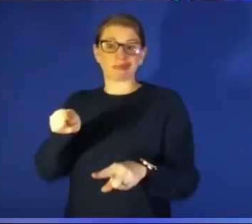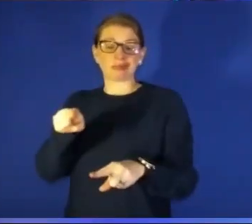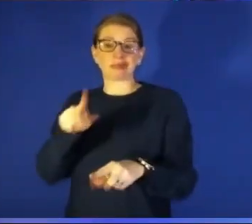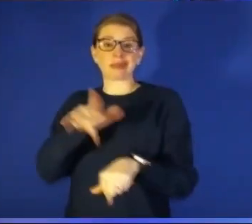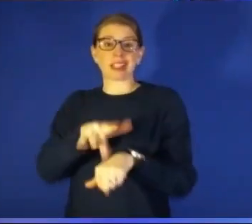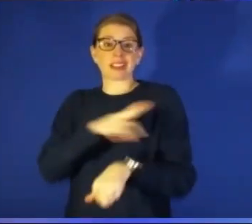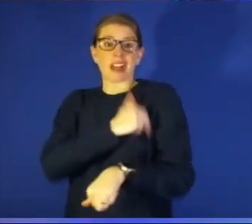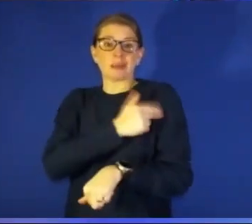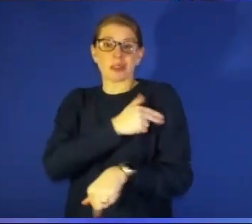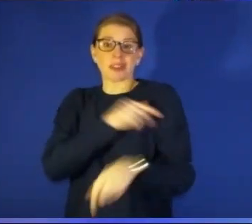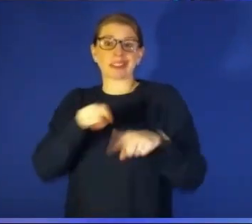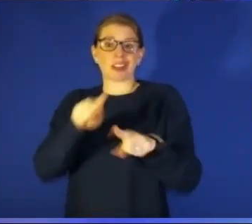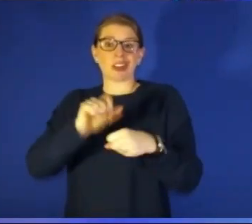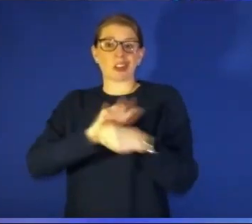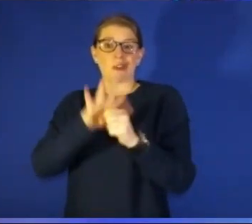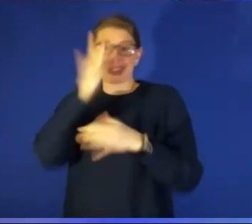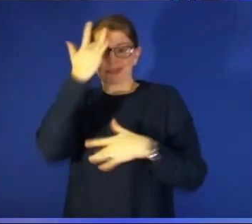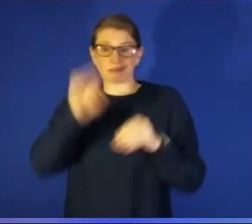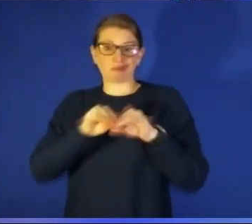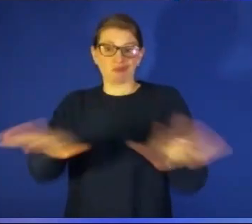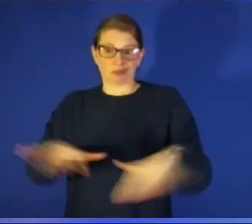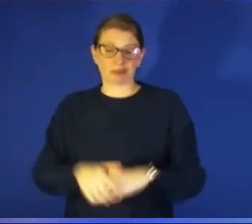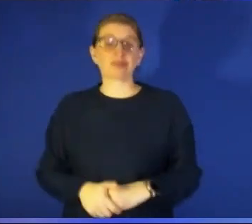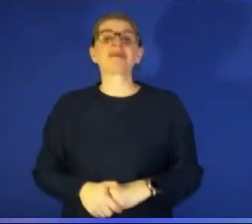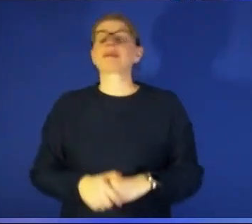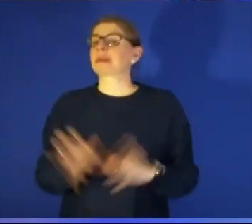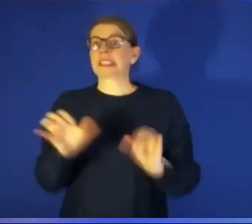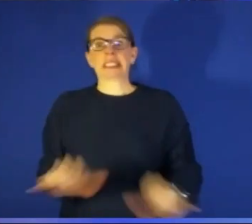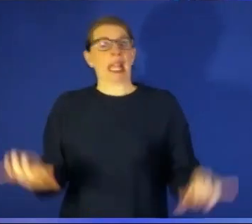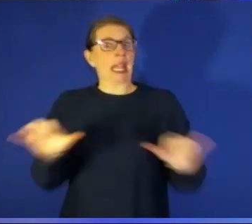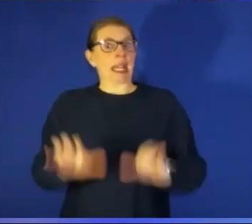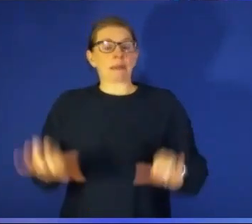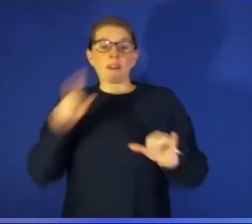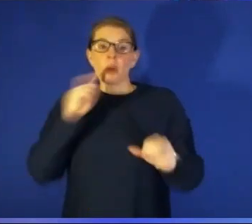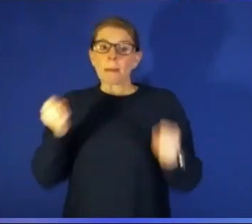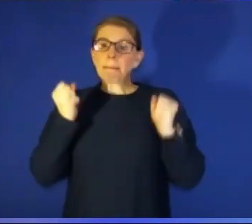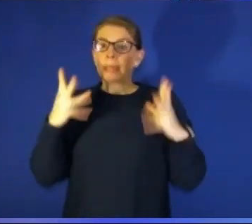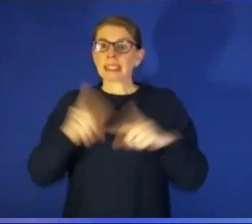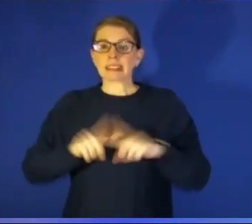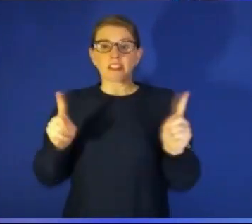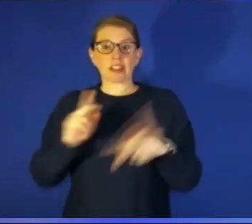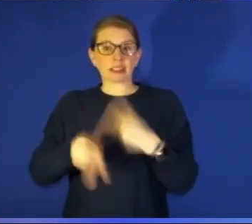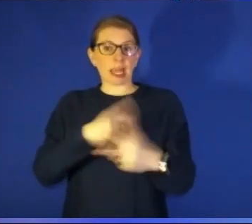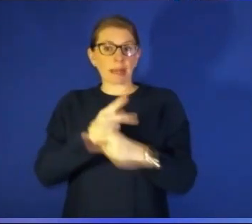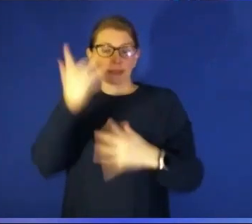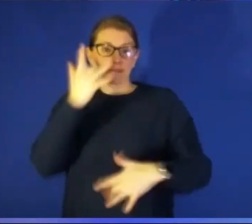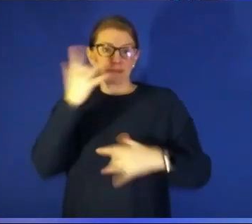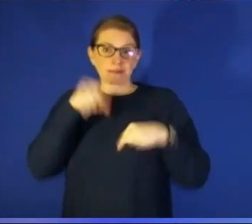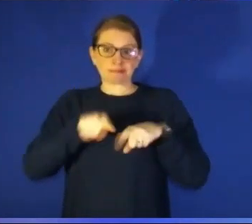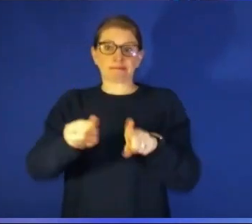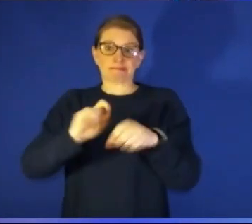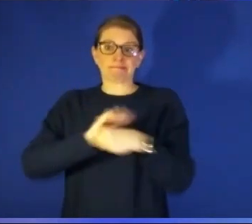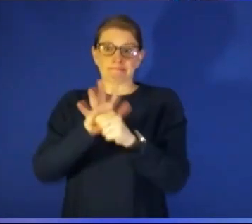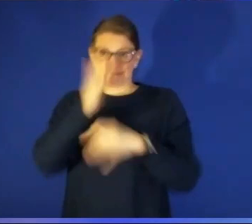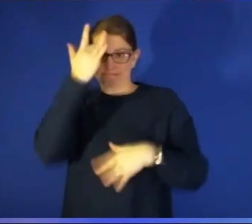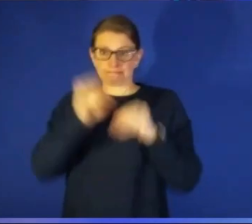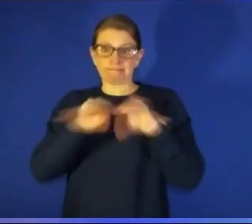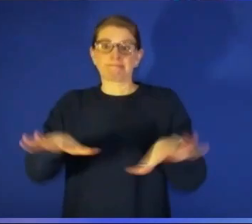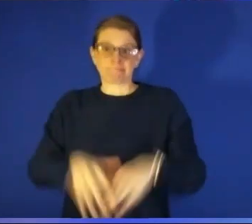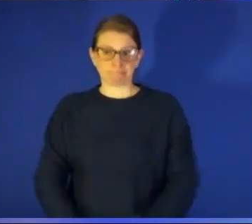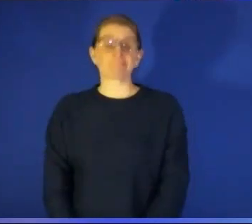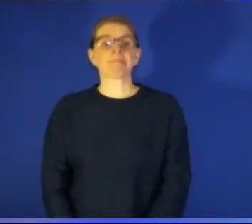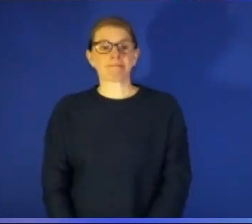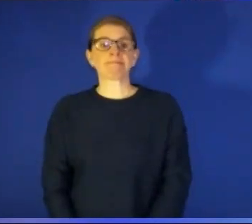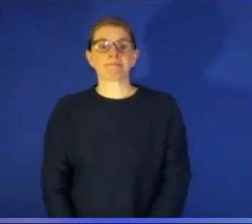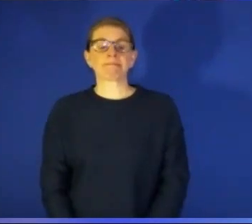I would imagine, and that has been the case with so many different types of ailments during the pandemic. Just